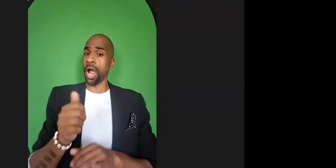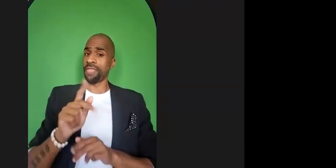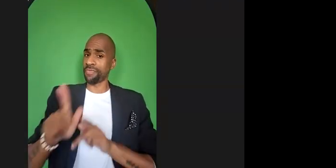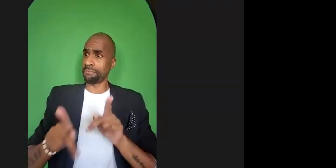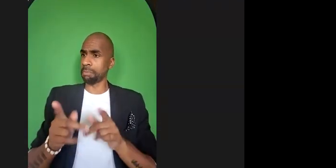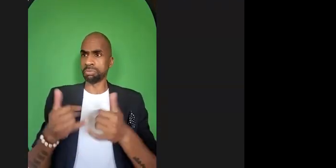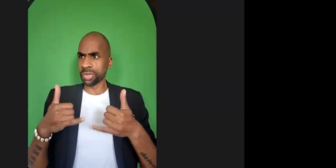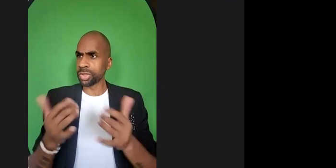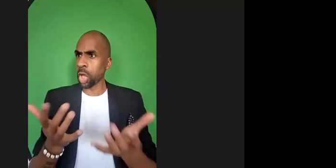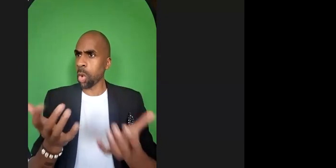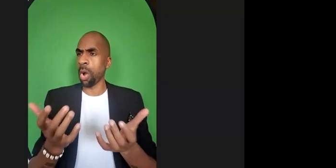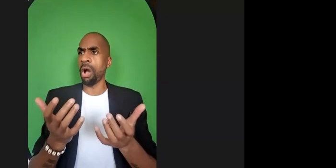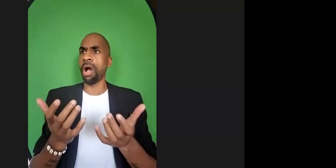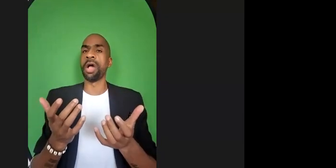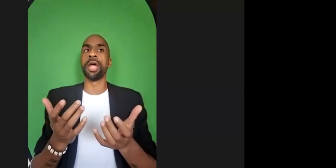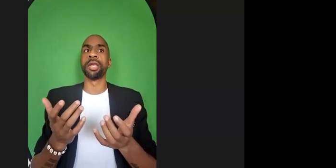pursue disease